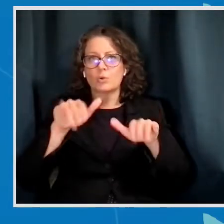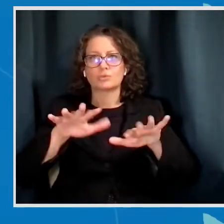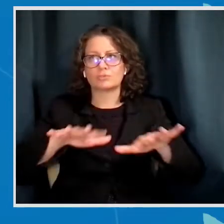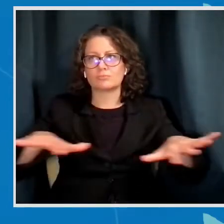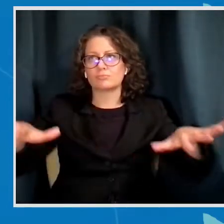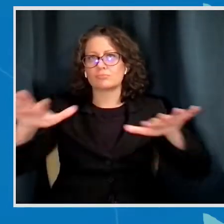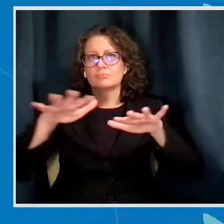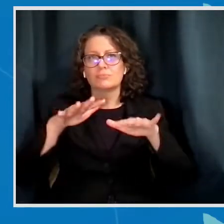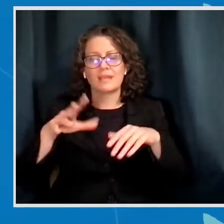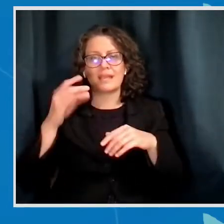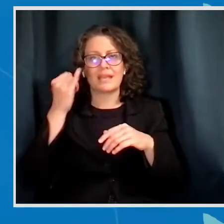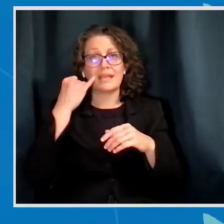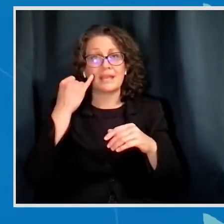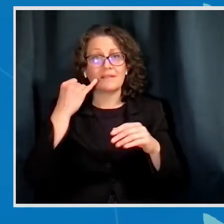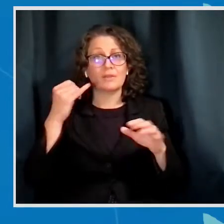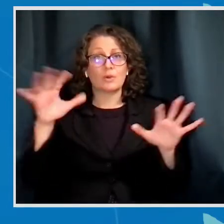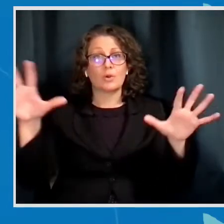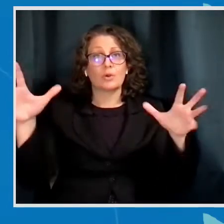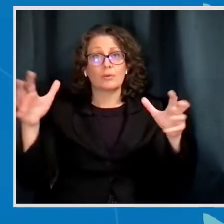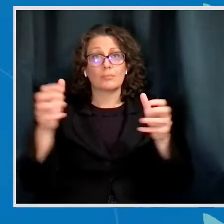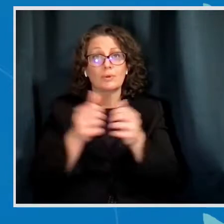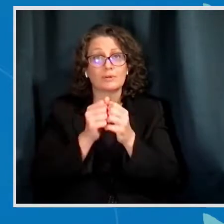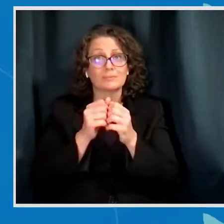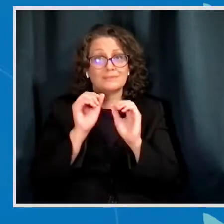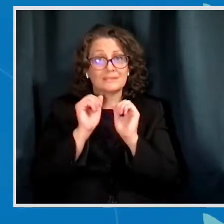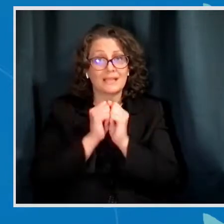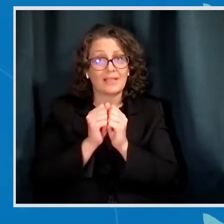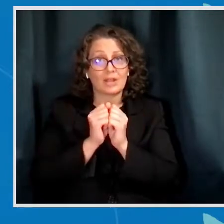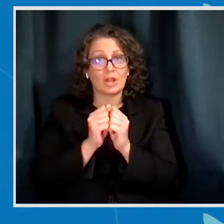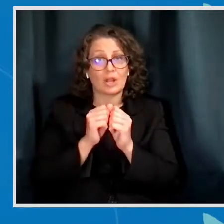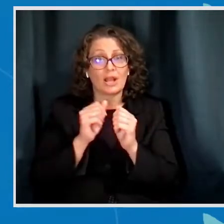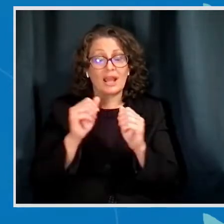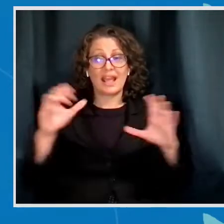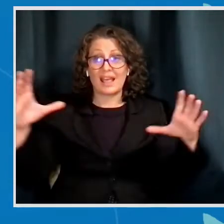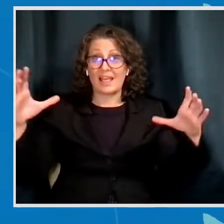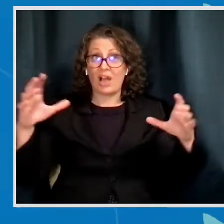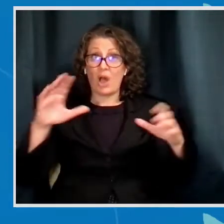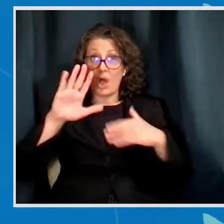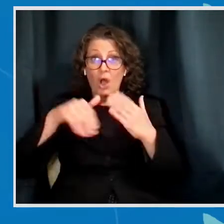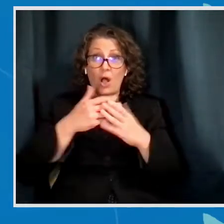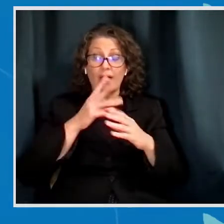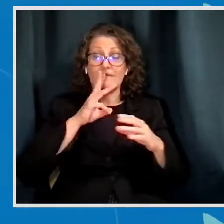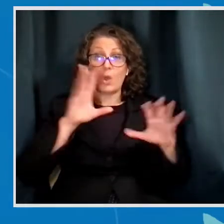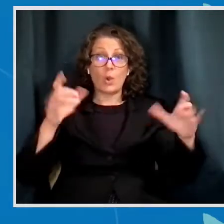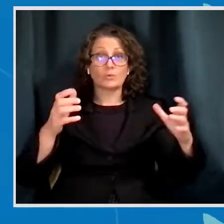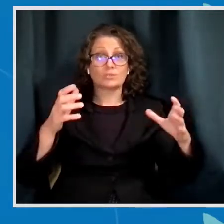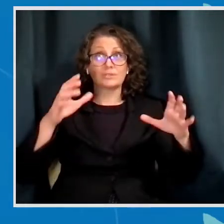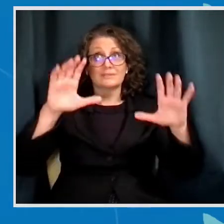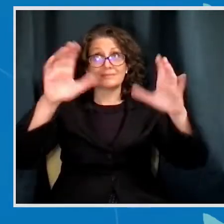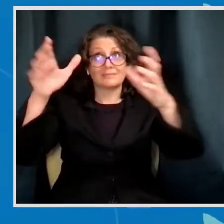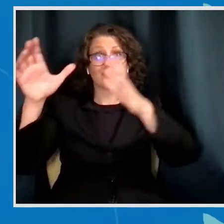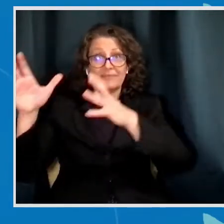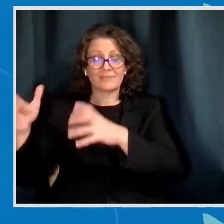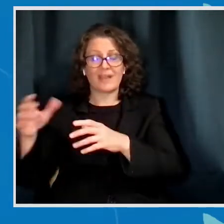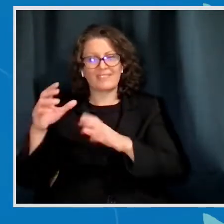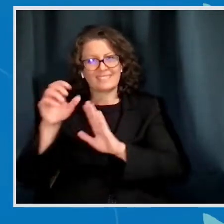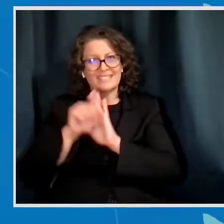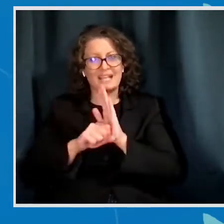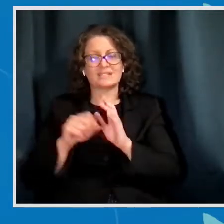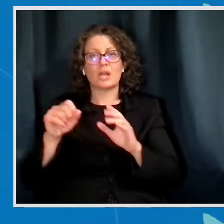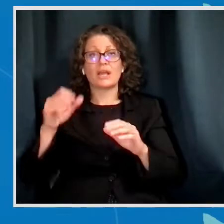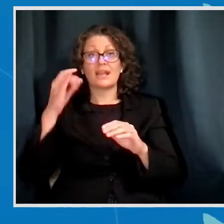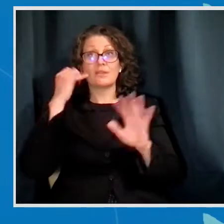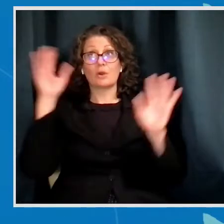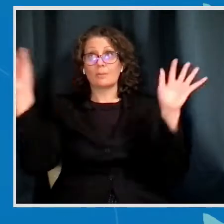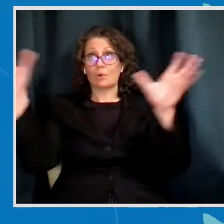put it together, is larger than the continent of Africa. And I saw the map of Africa in the previous presentation.